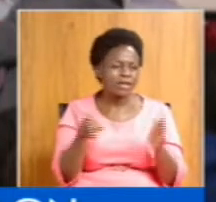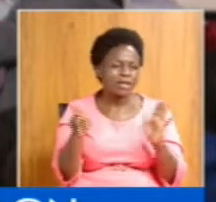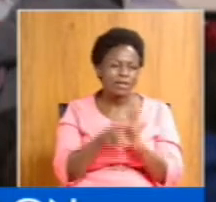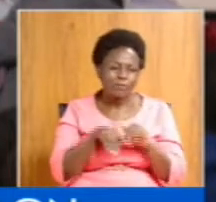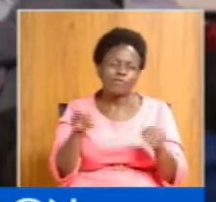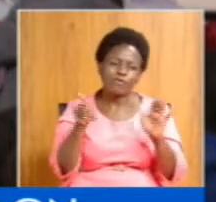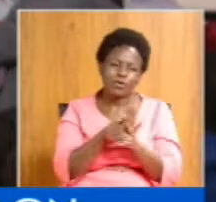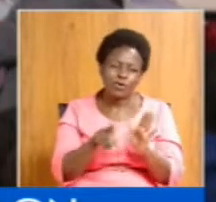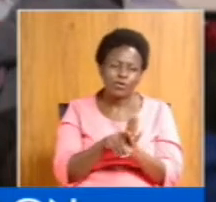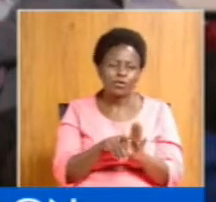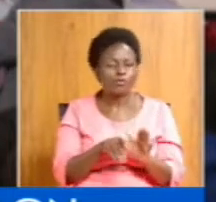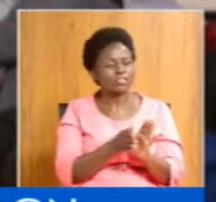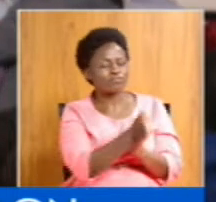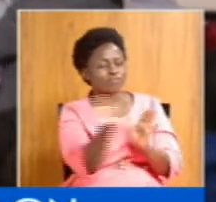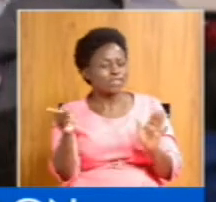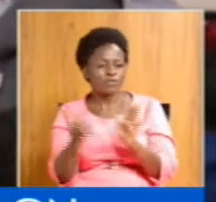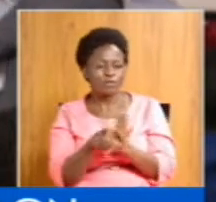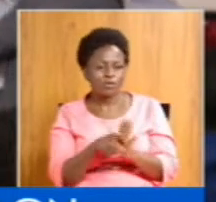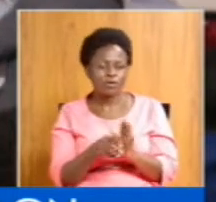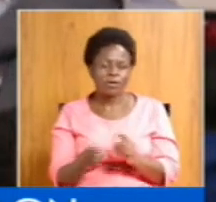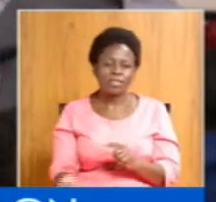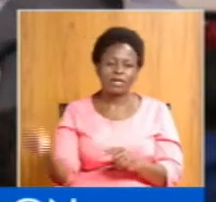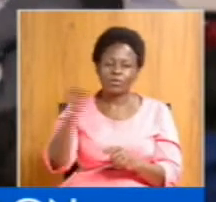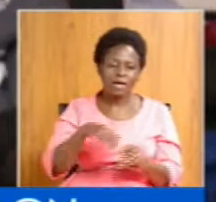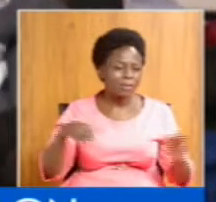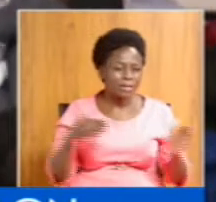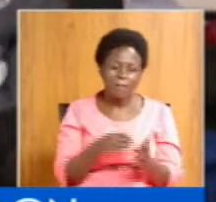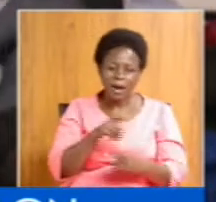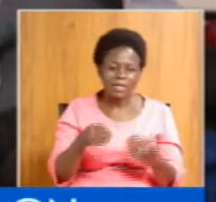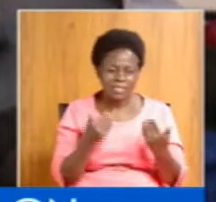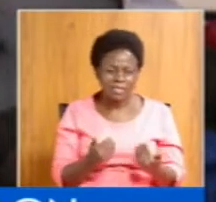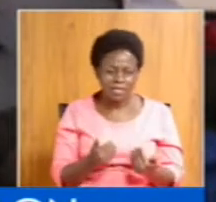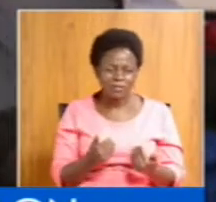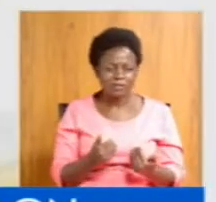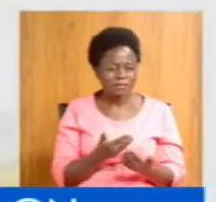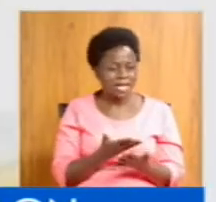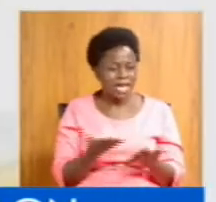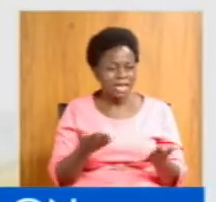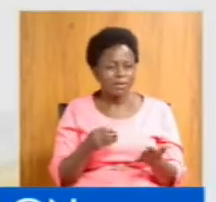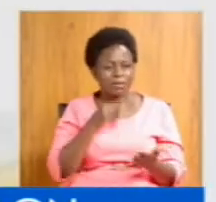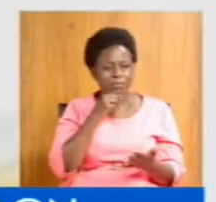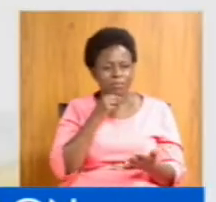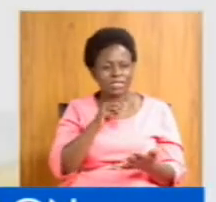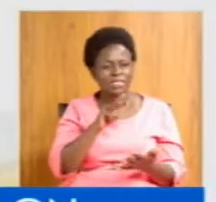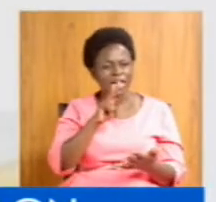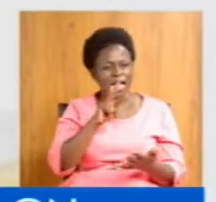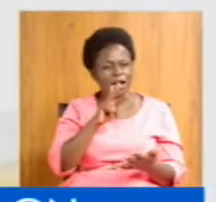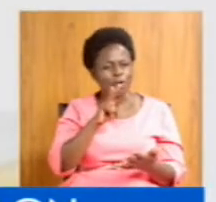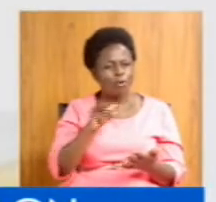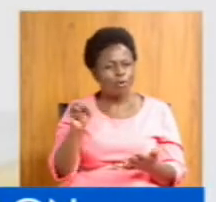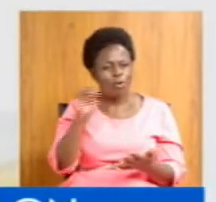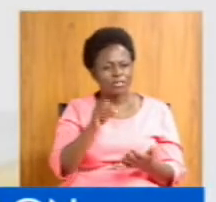-abiding Ugandans. just want to go against the law. Otherwise, they would come and block us right now. Anyway, Mr. Waiswa has provoked